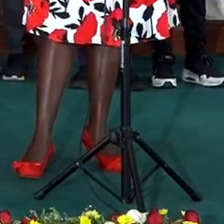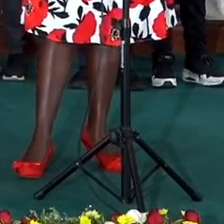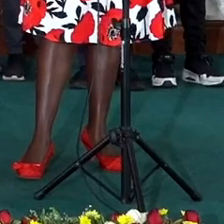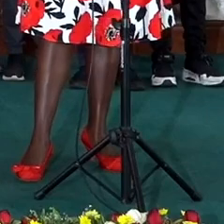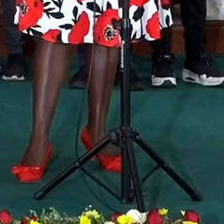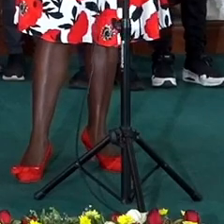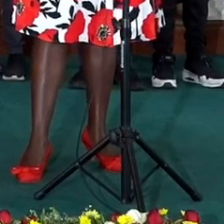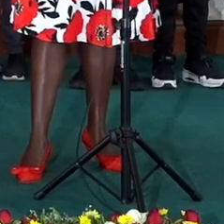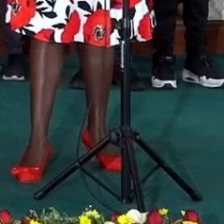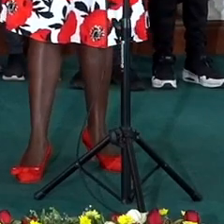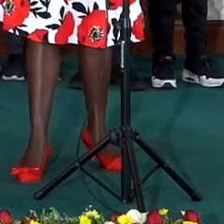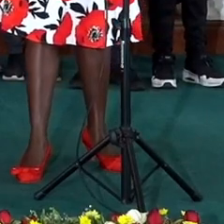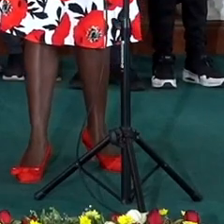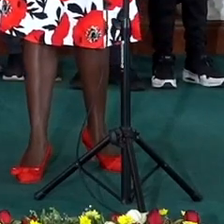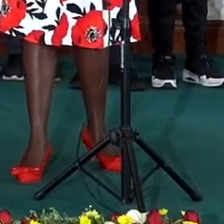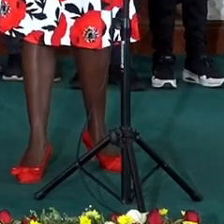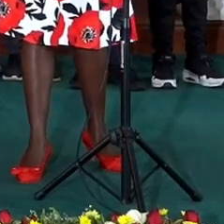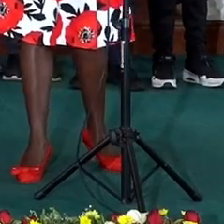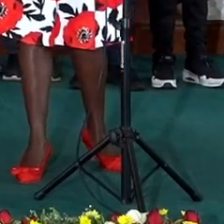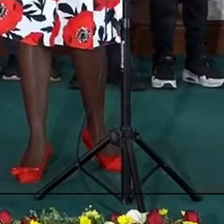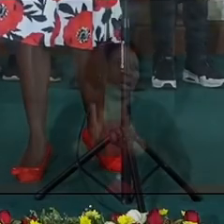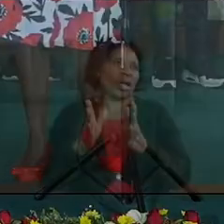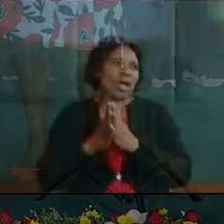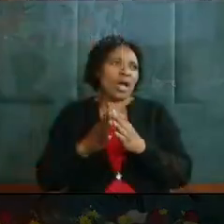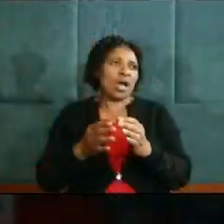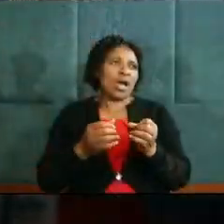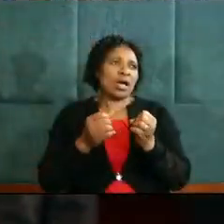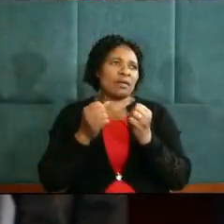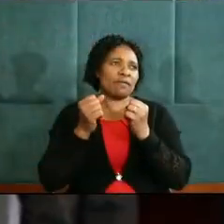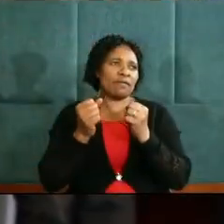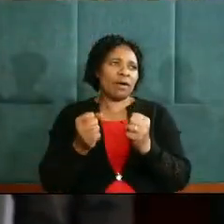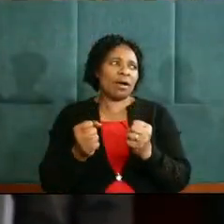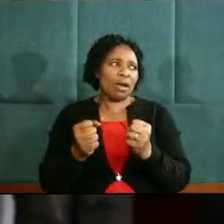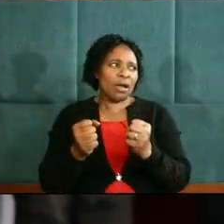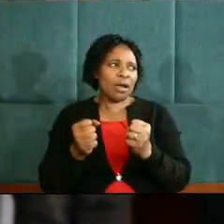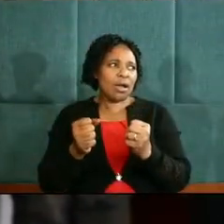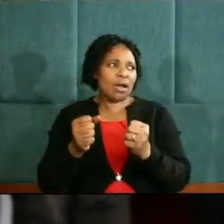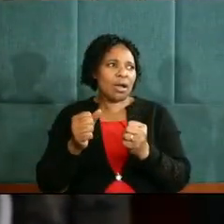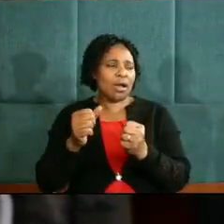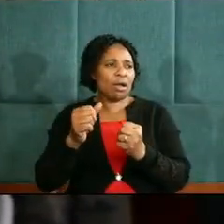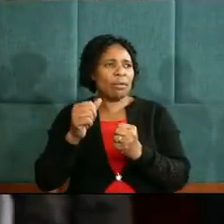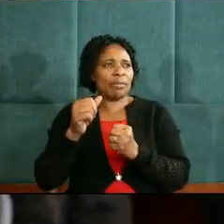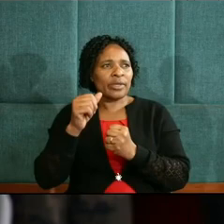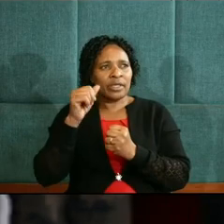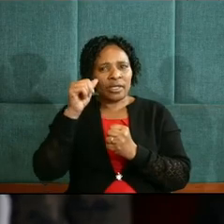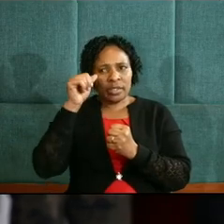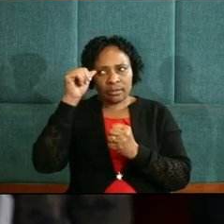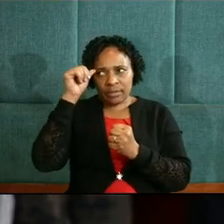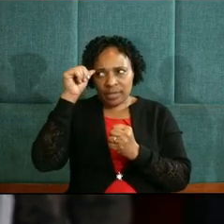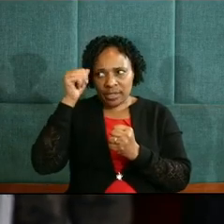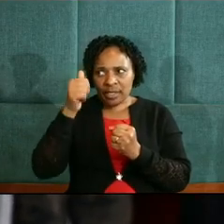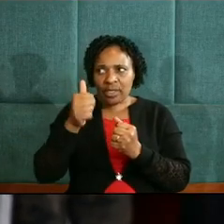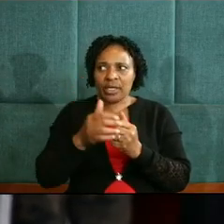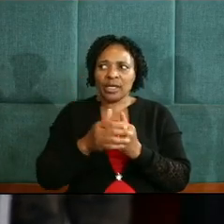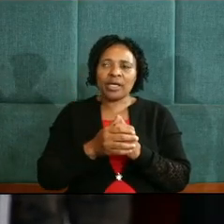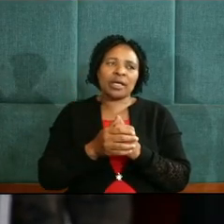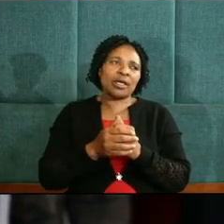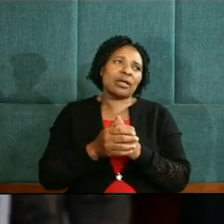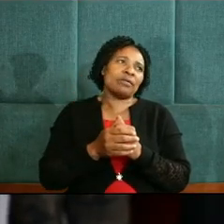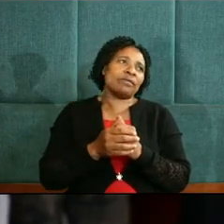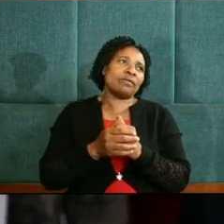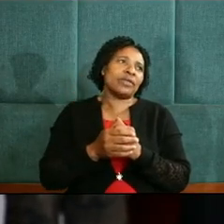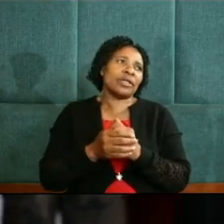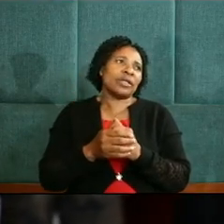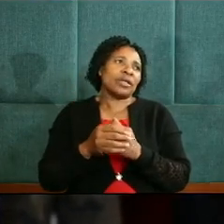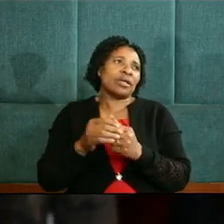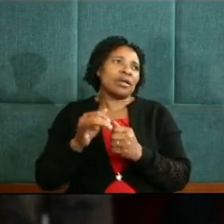you. God bless you. Come, come, come. God bless you. I see you coming. I see you coming from the back. God bless you.